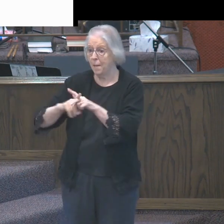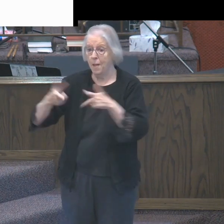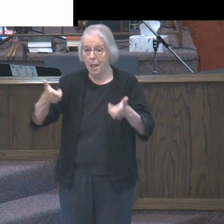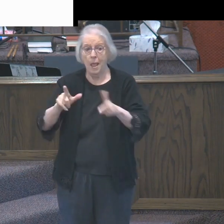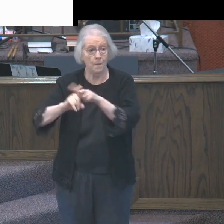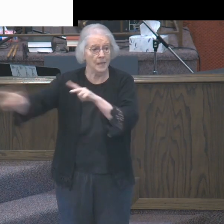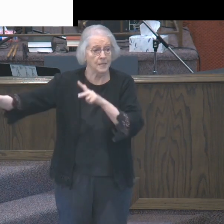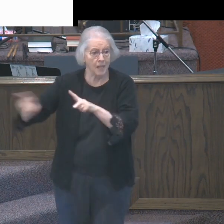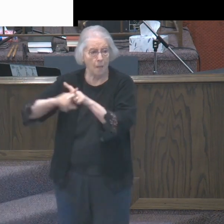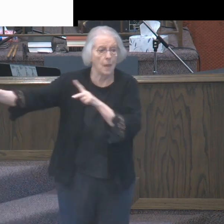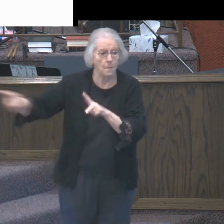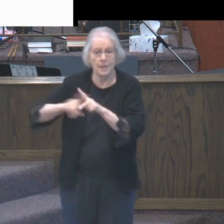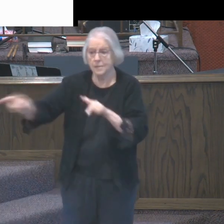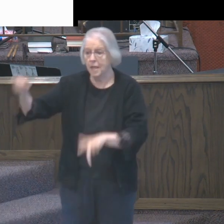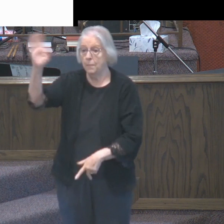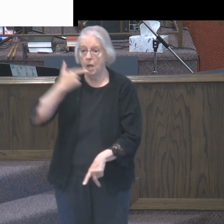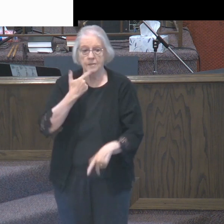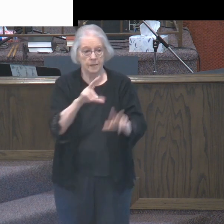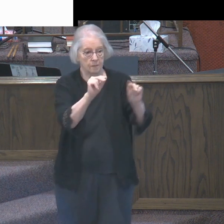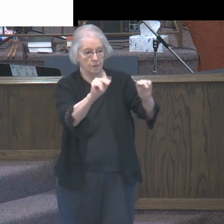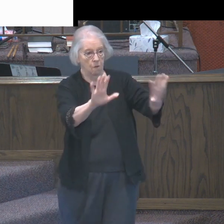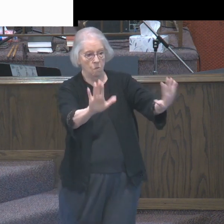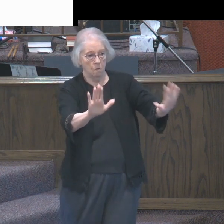And I'm standing right here,